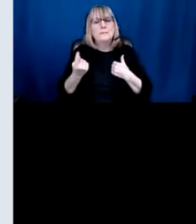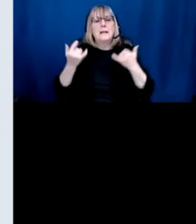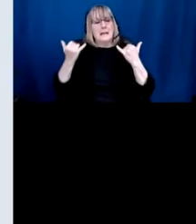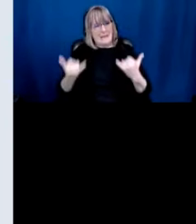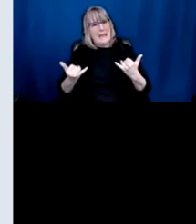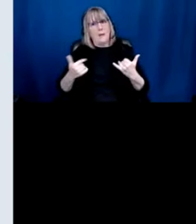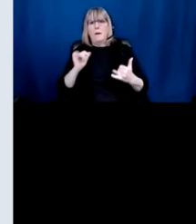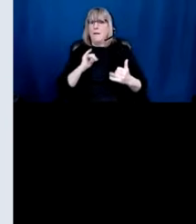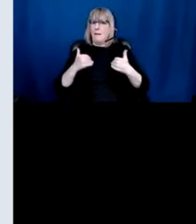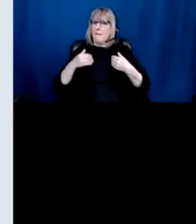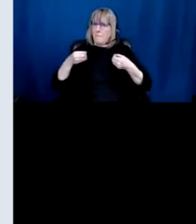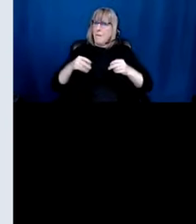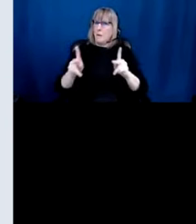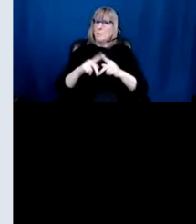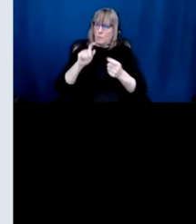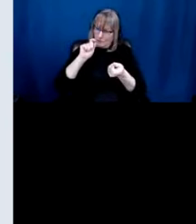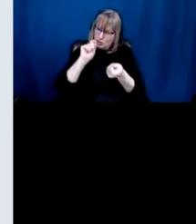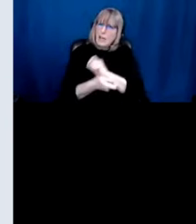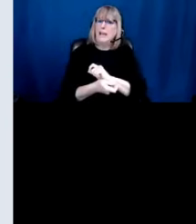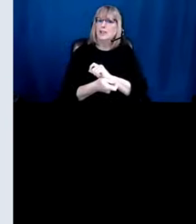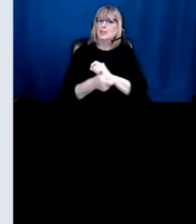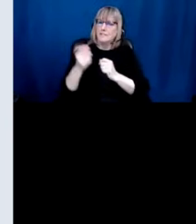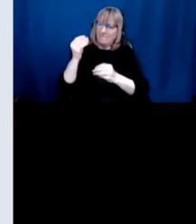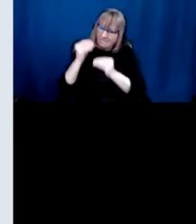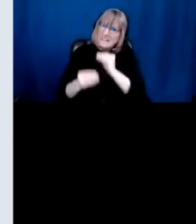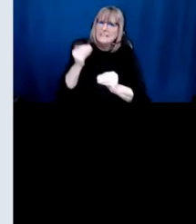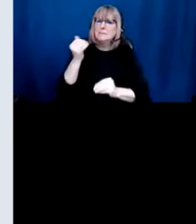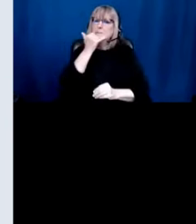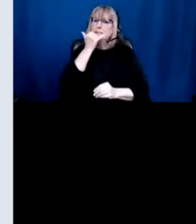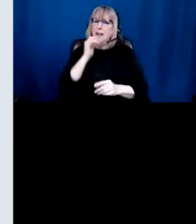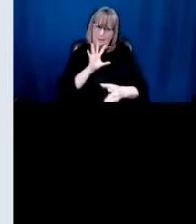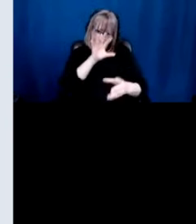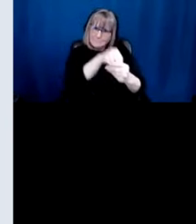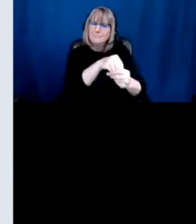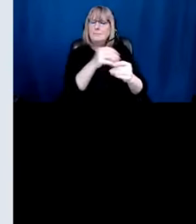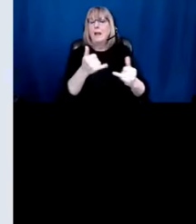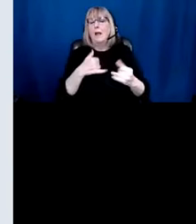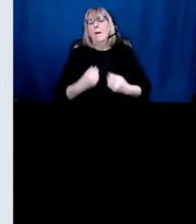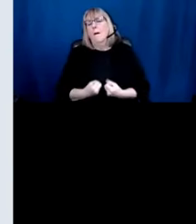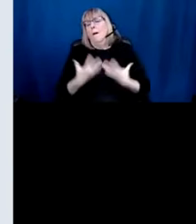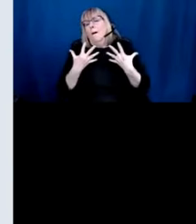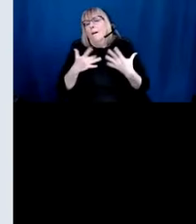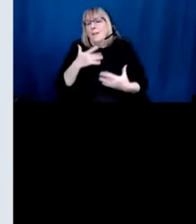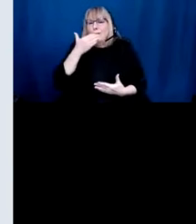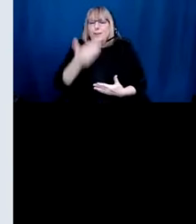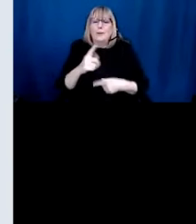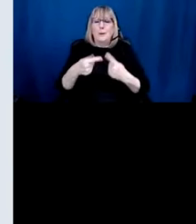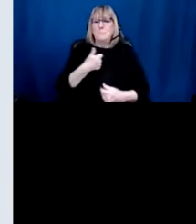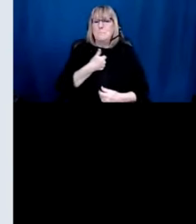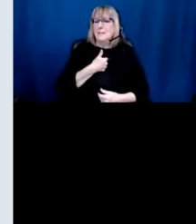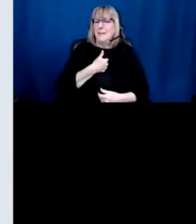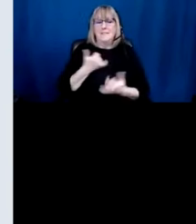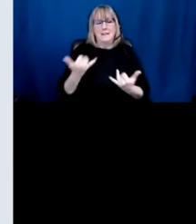cometió en su vida. Ella dice que participando con este programa, ella puede corregir I feel I